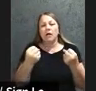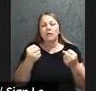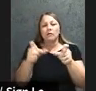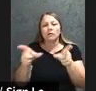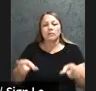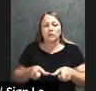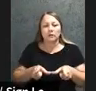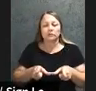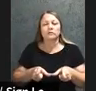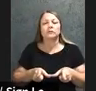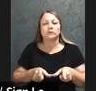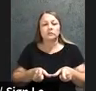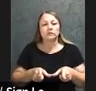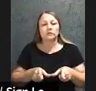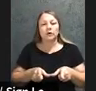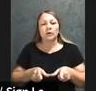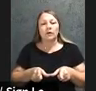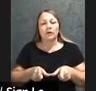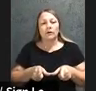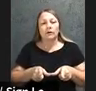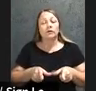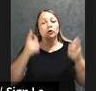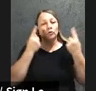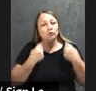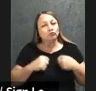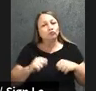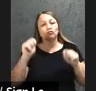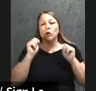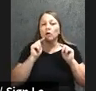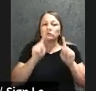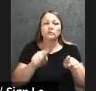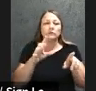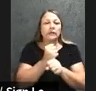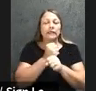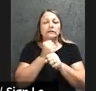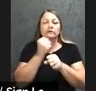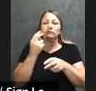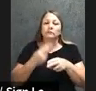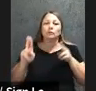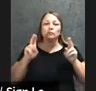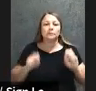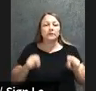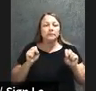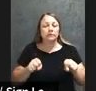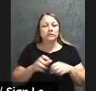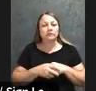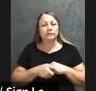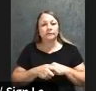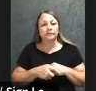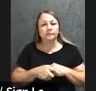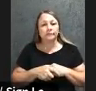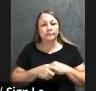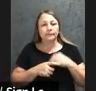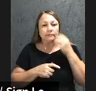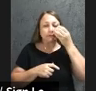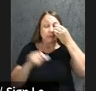about that on screen. Try to get them as soon as possible. And there's also information, I